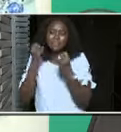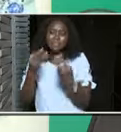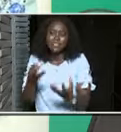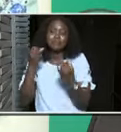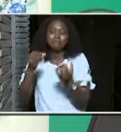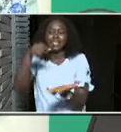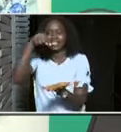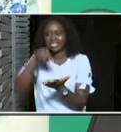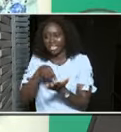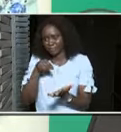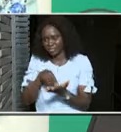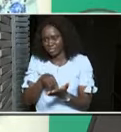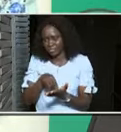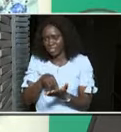debt,